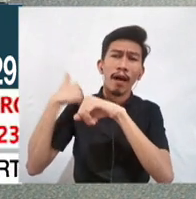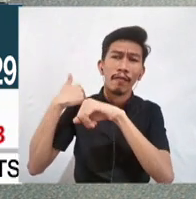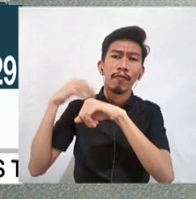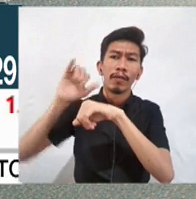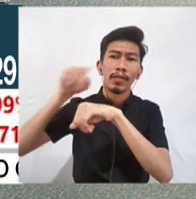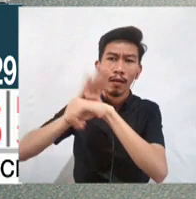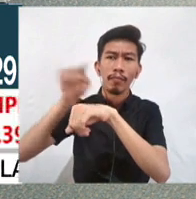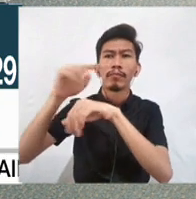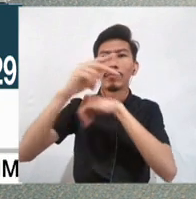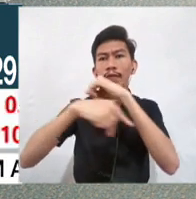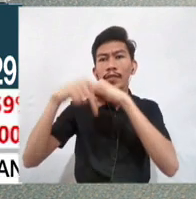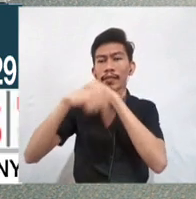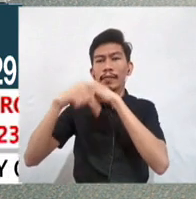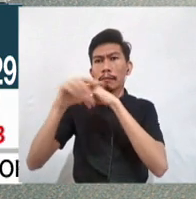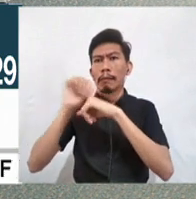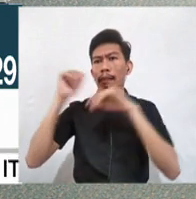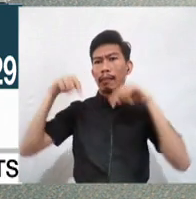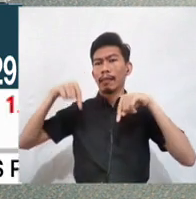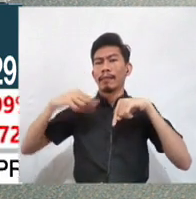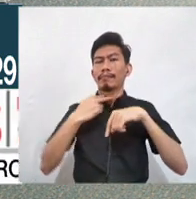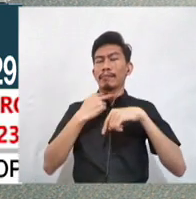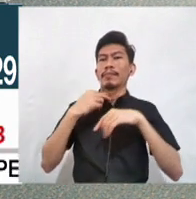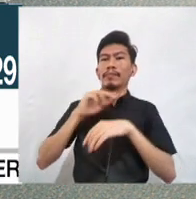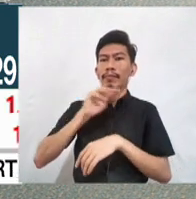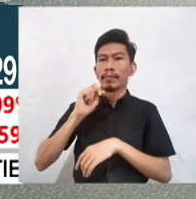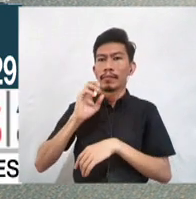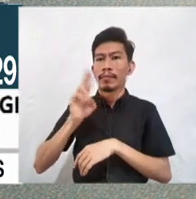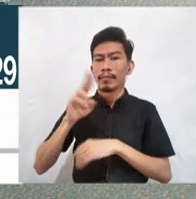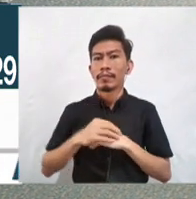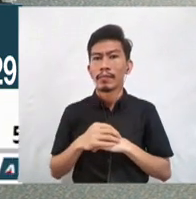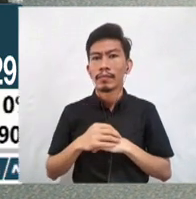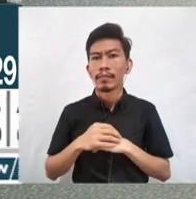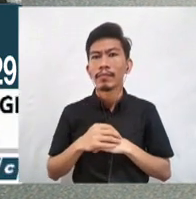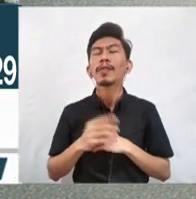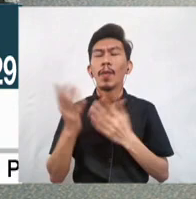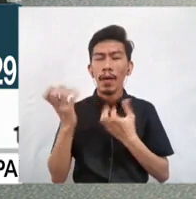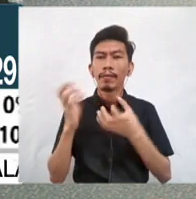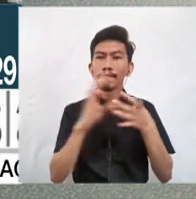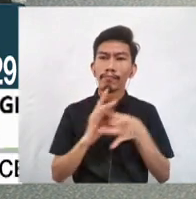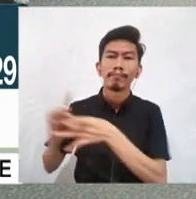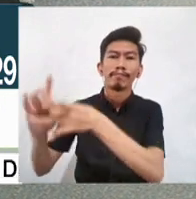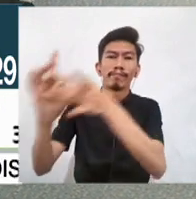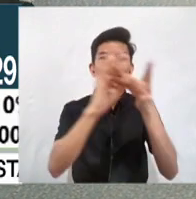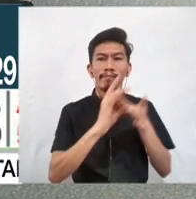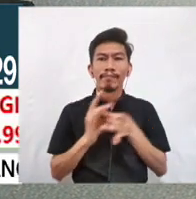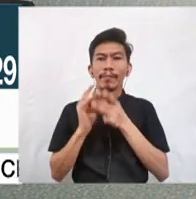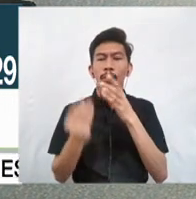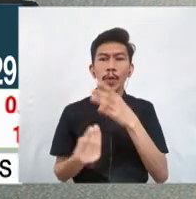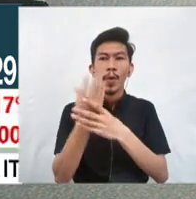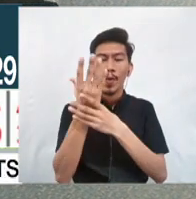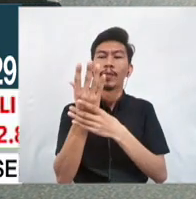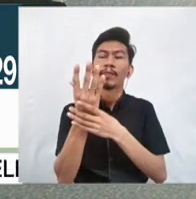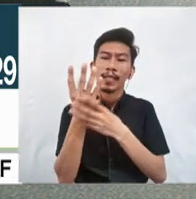livelihood opportunities. So. Mm-hmm. We want to grow as one and heal as one. Mm-hmm. So right. with that, mm-hmm.